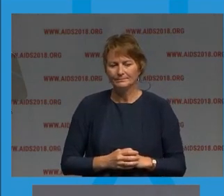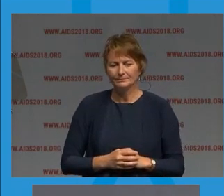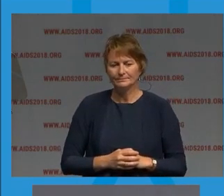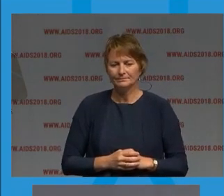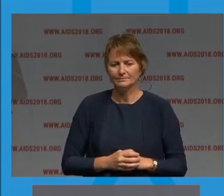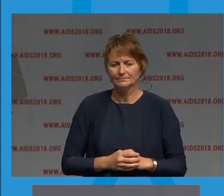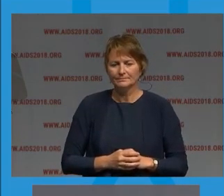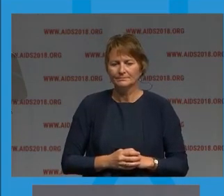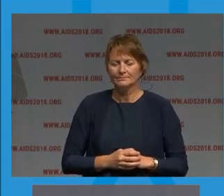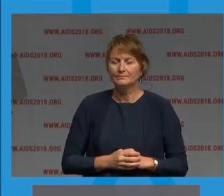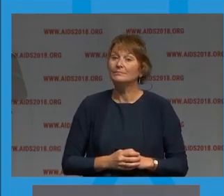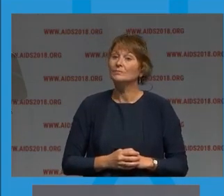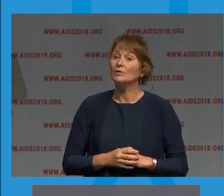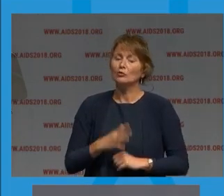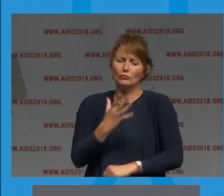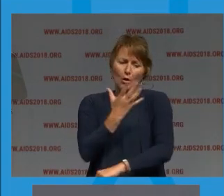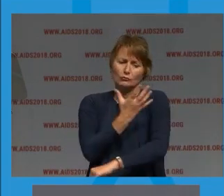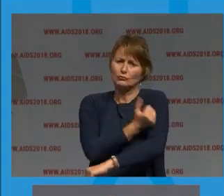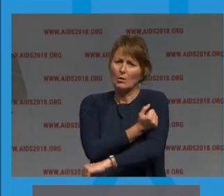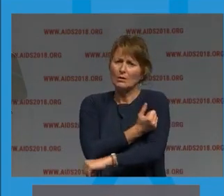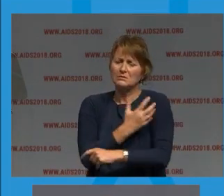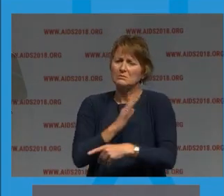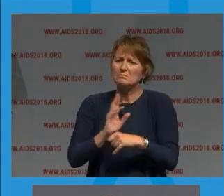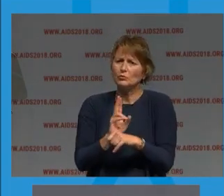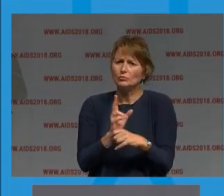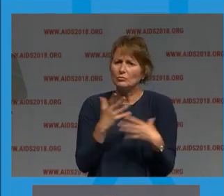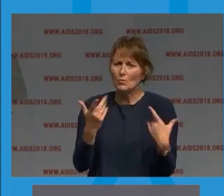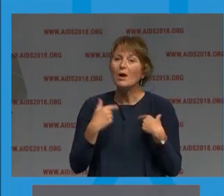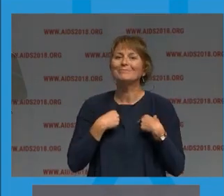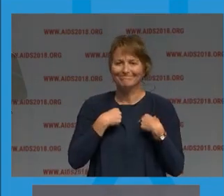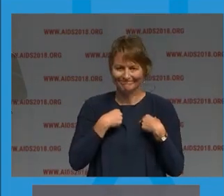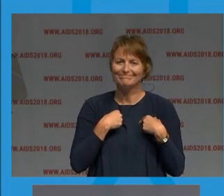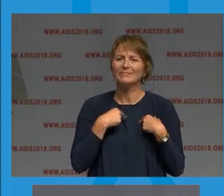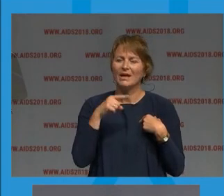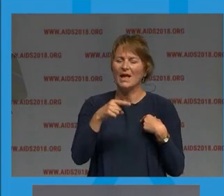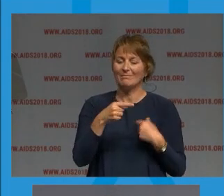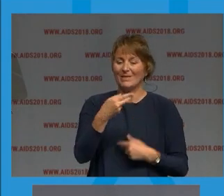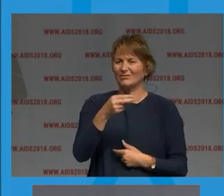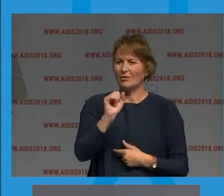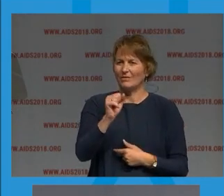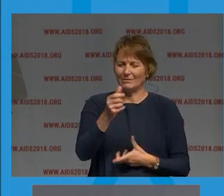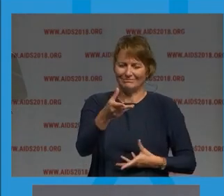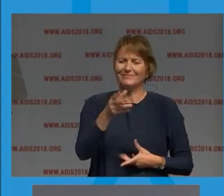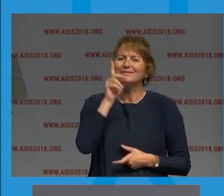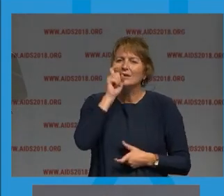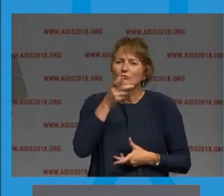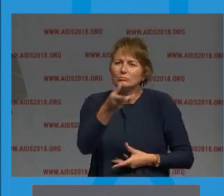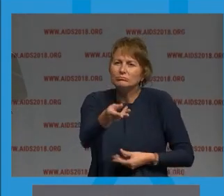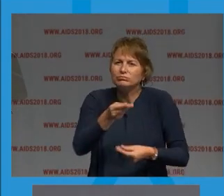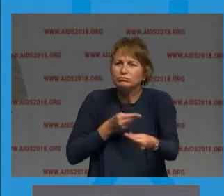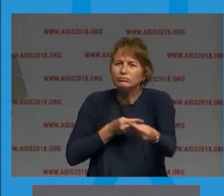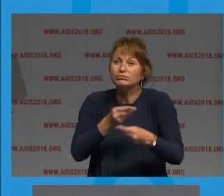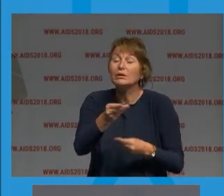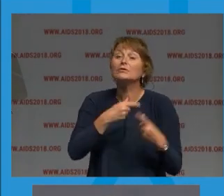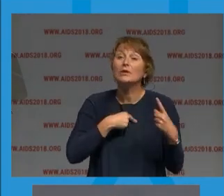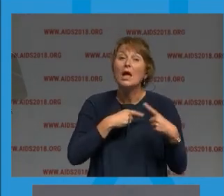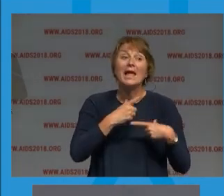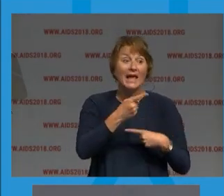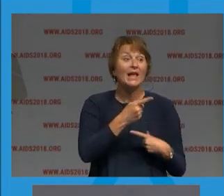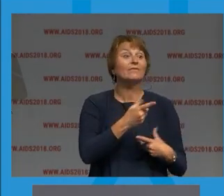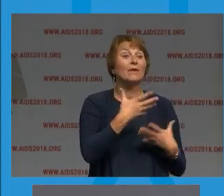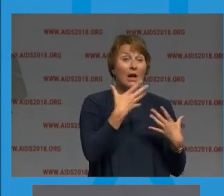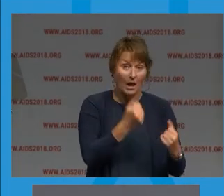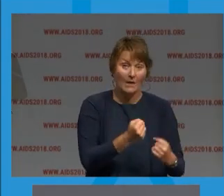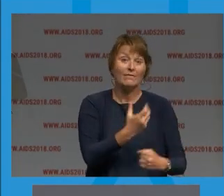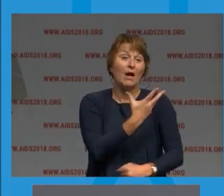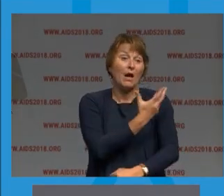Use of drugs is associated with increased risk of sexual transmission, with people who use psychoactive substances are more likely to